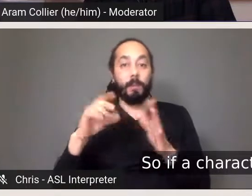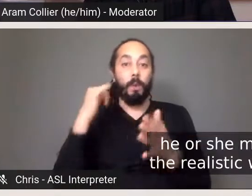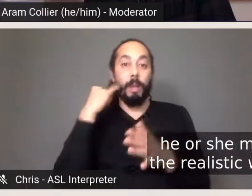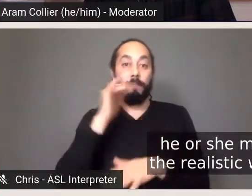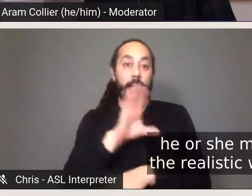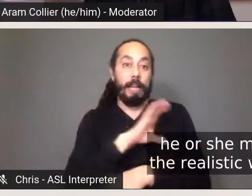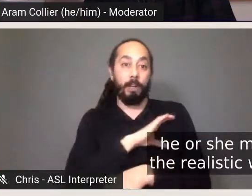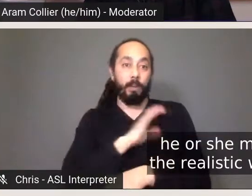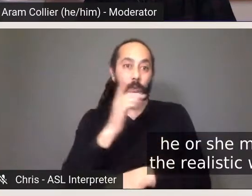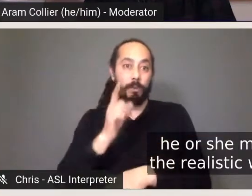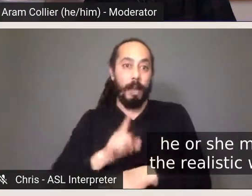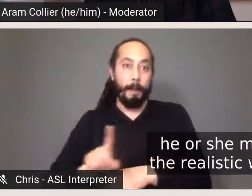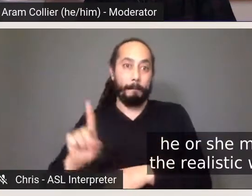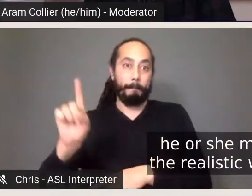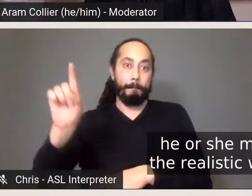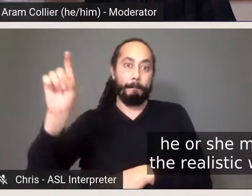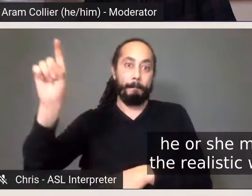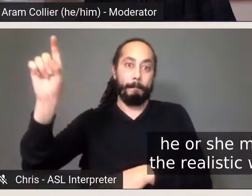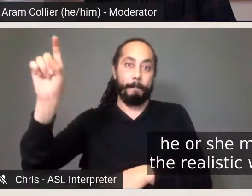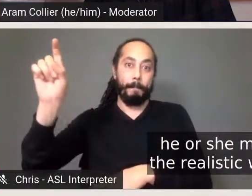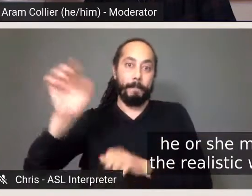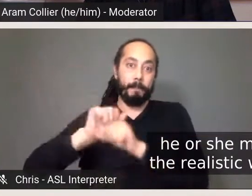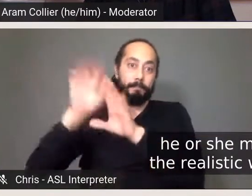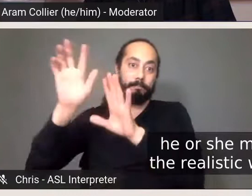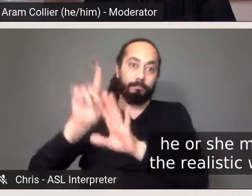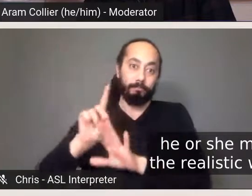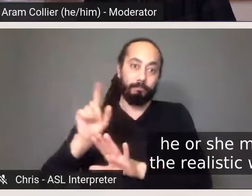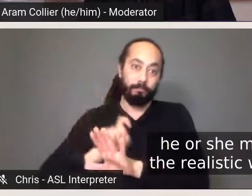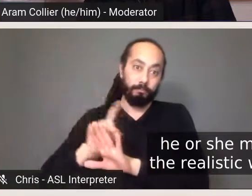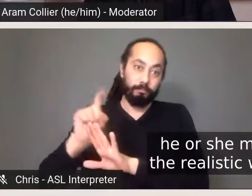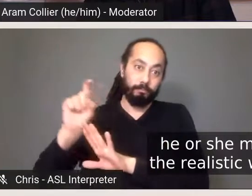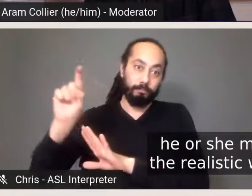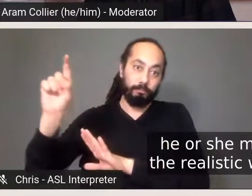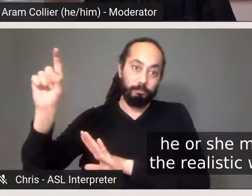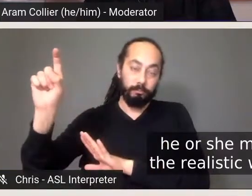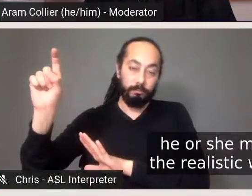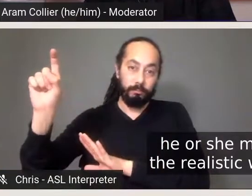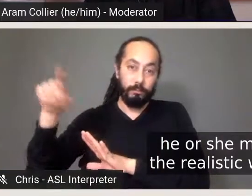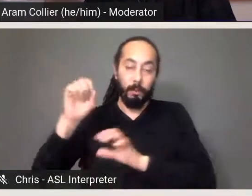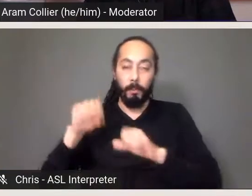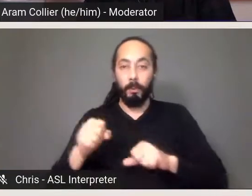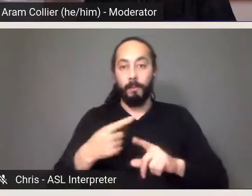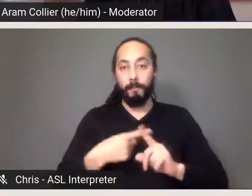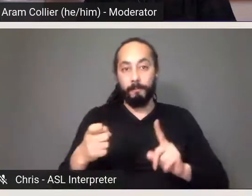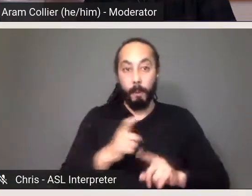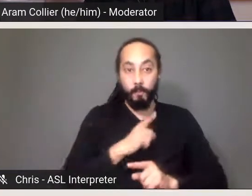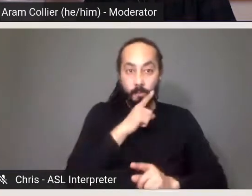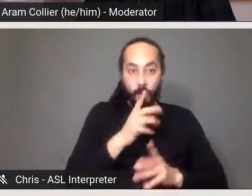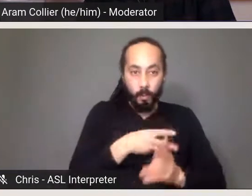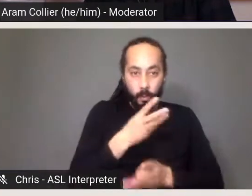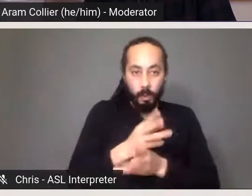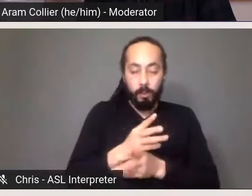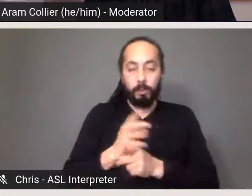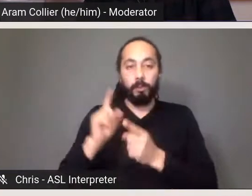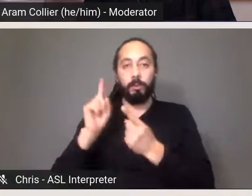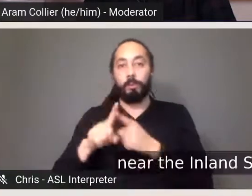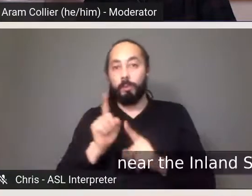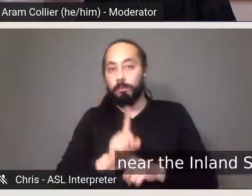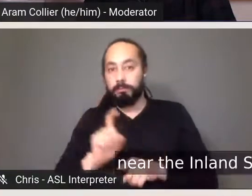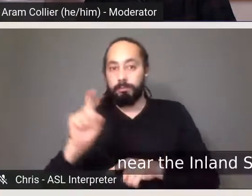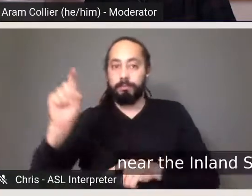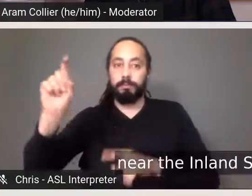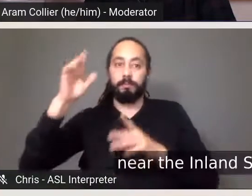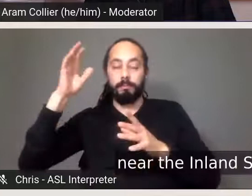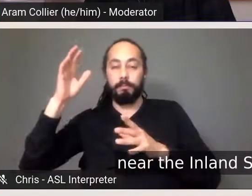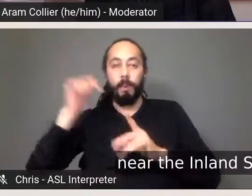hill, he or she may be, going from the realistic world of commerce